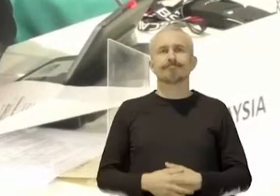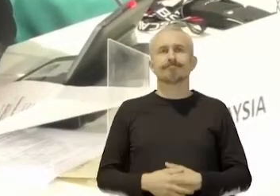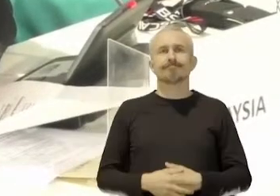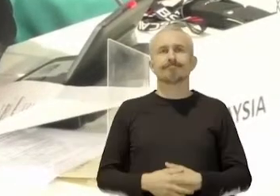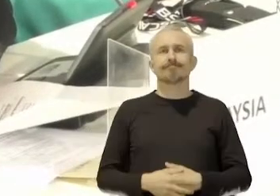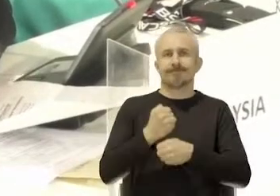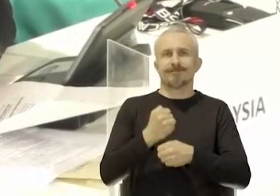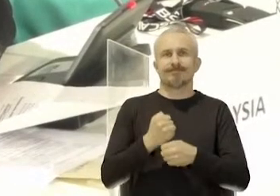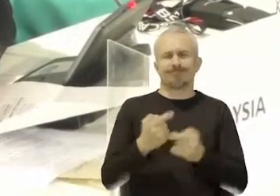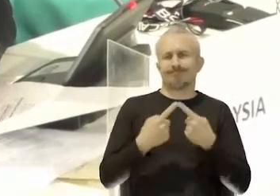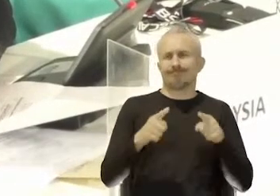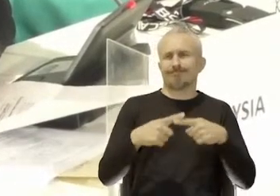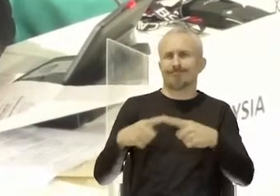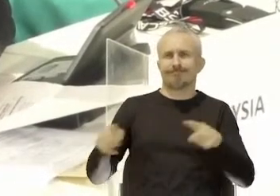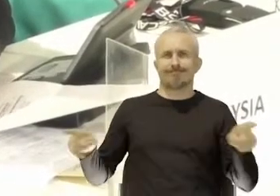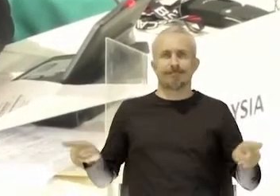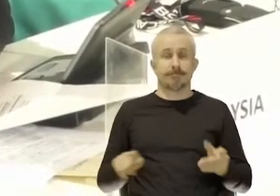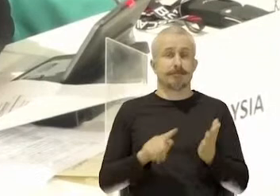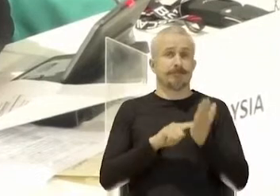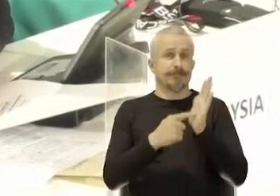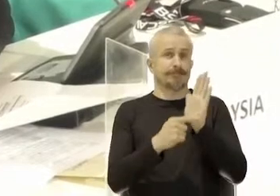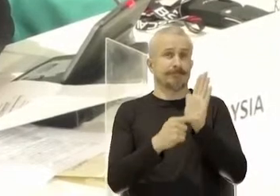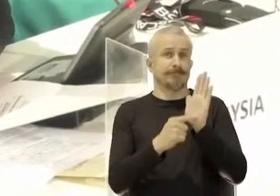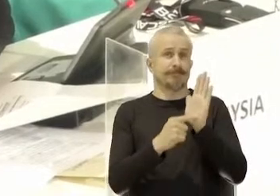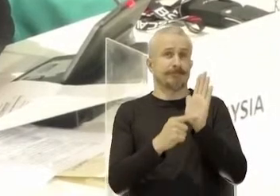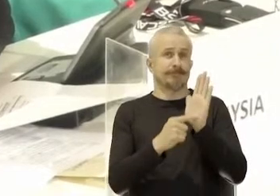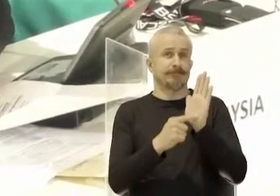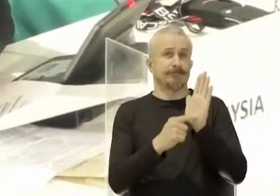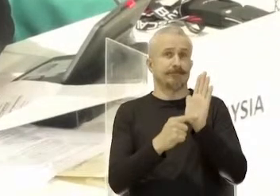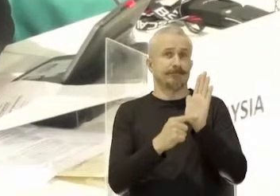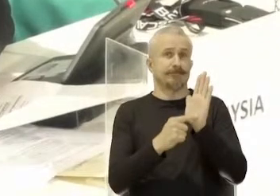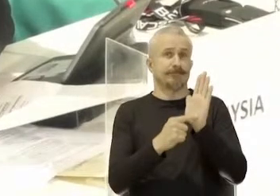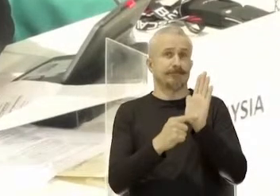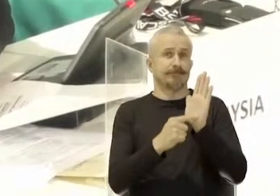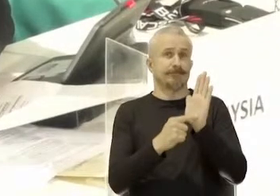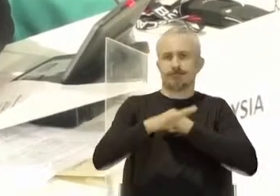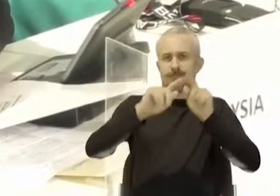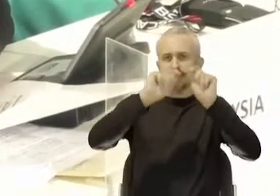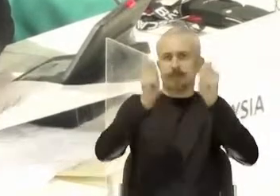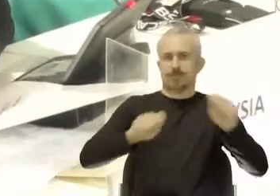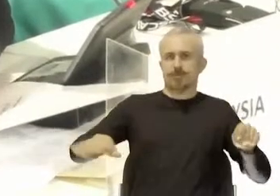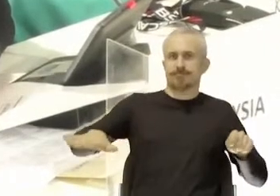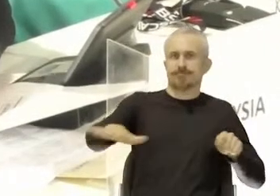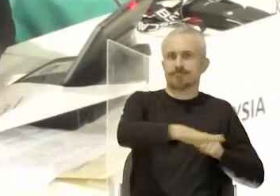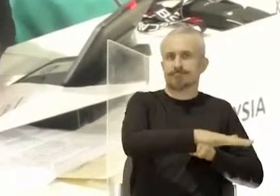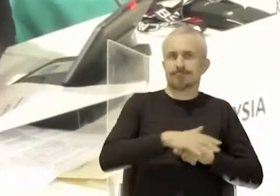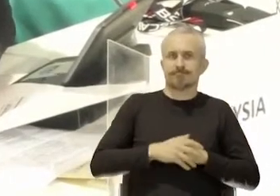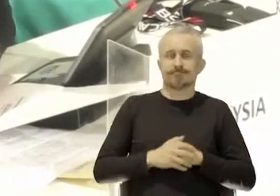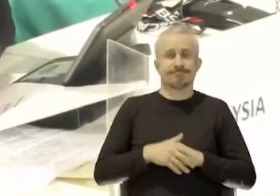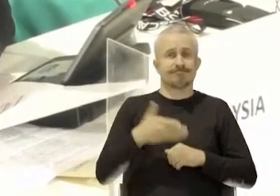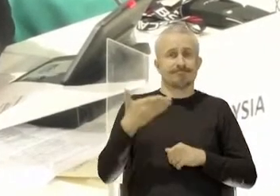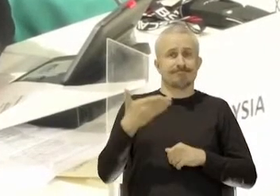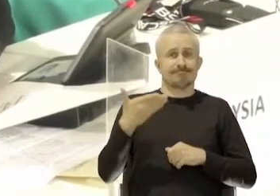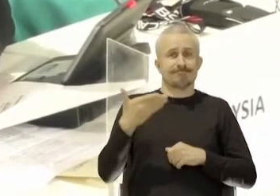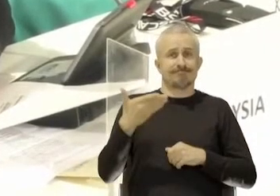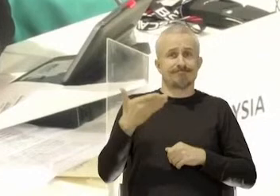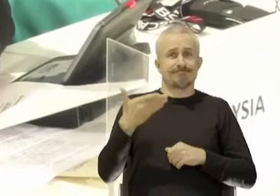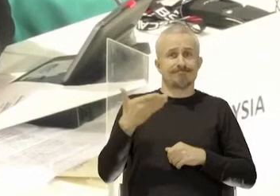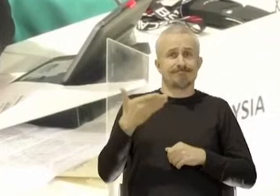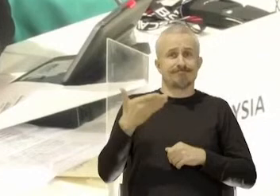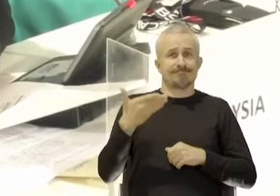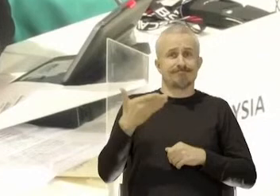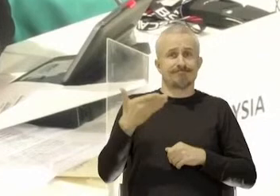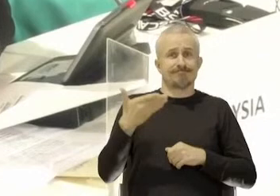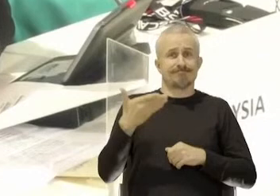which was formulated in 2006, that serve and help local government to set the right direction for urban planning and growth